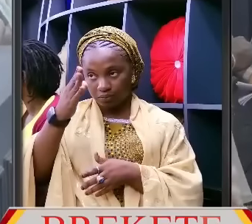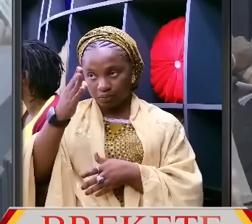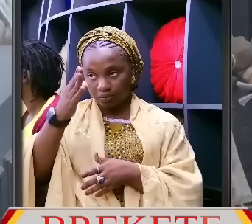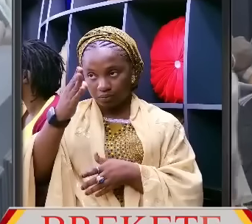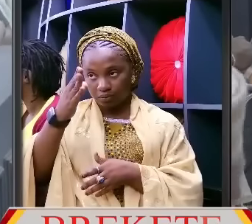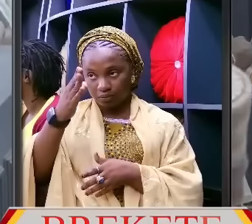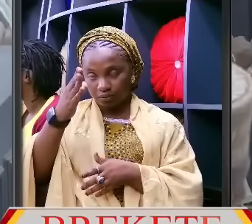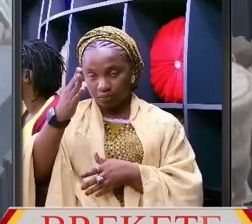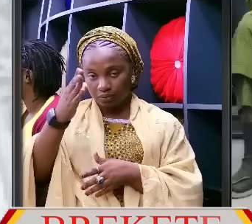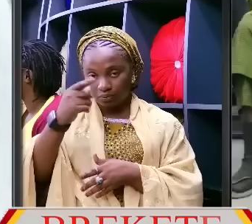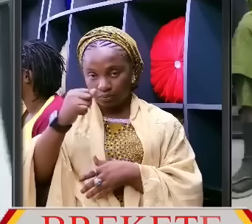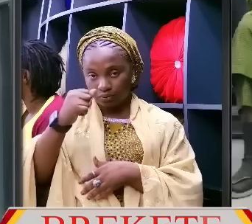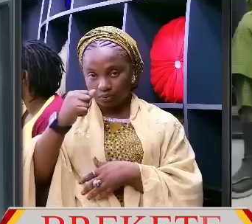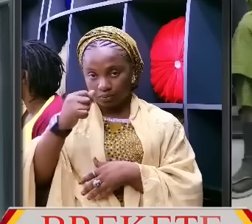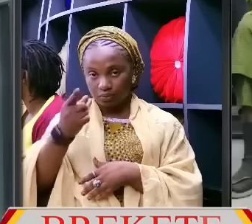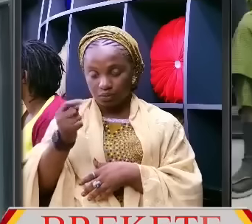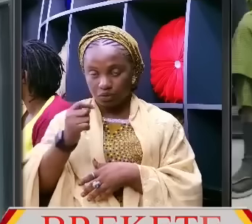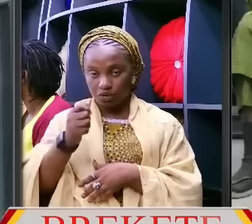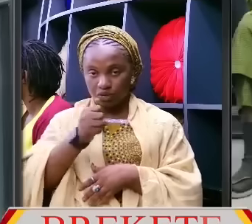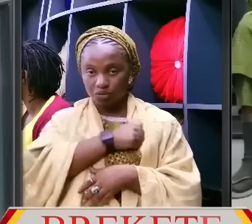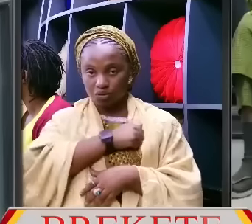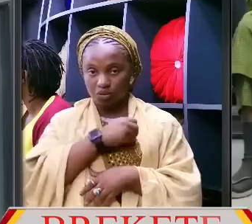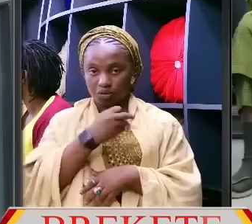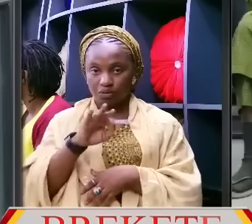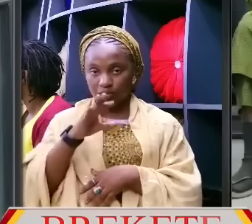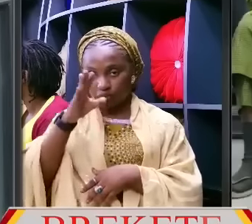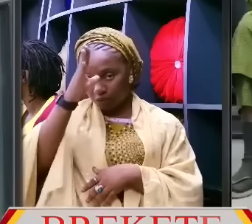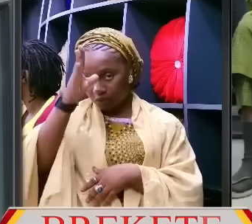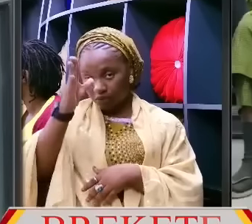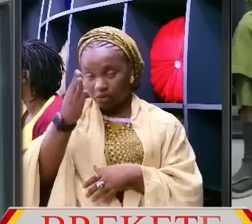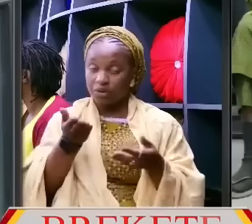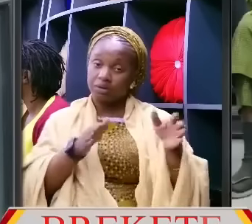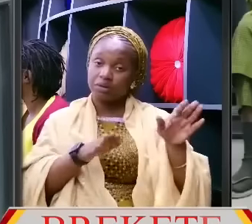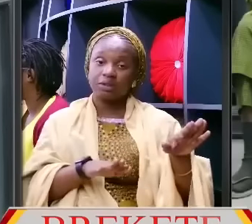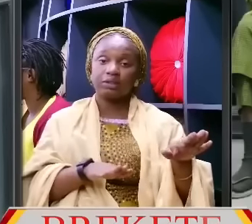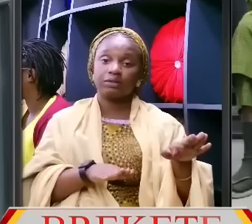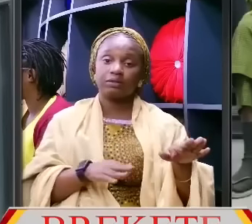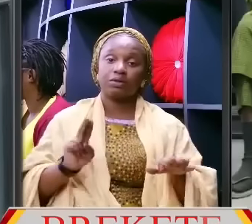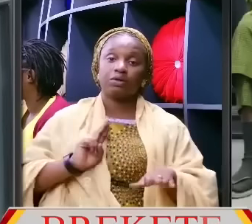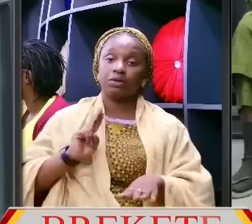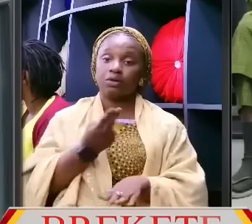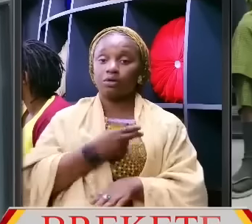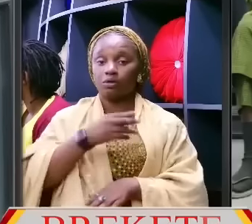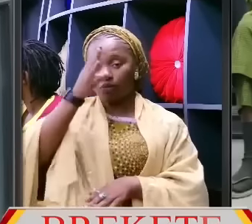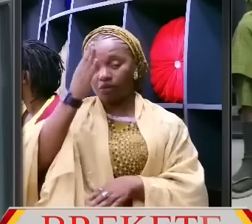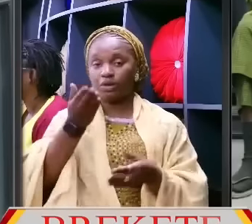the son of the owner, the male owner of this house, is late. Our father is late.